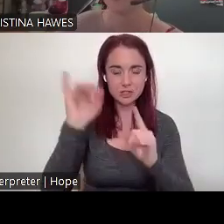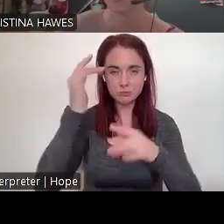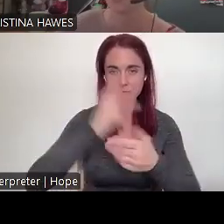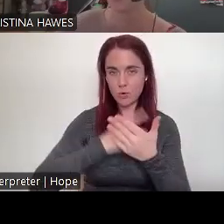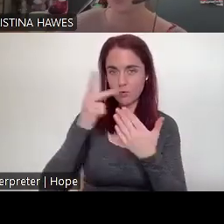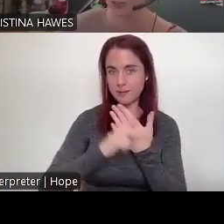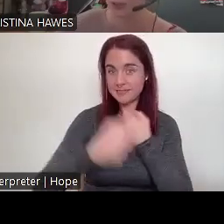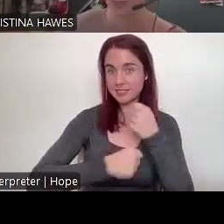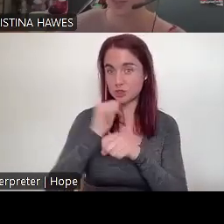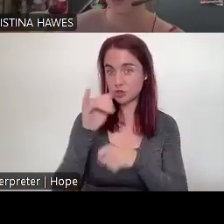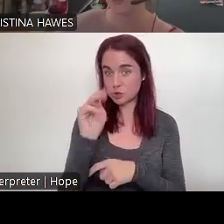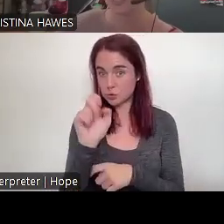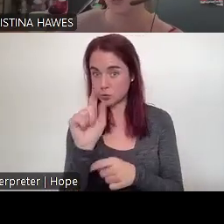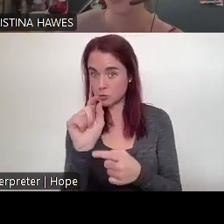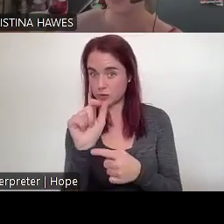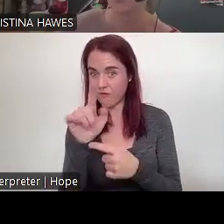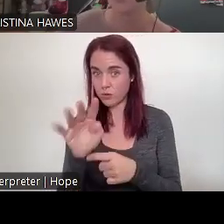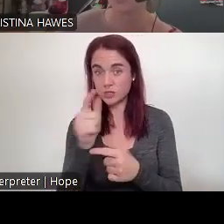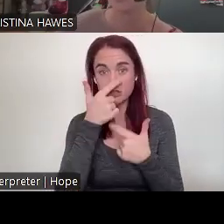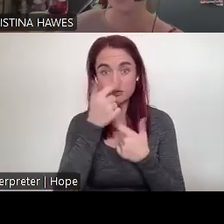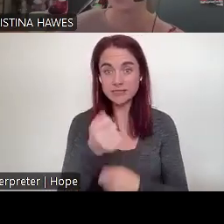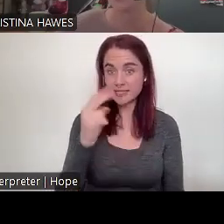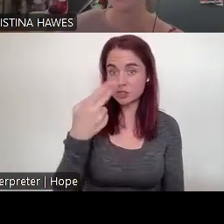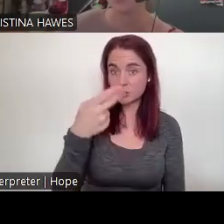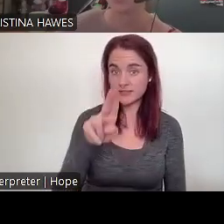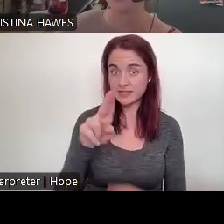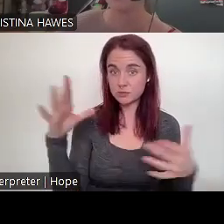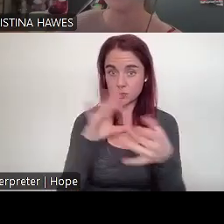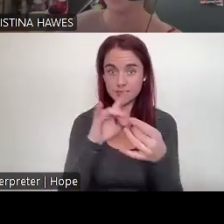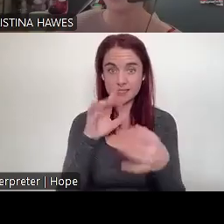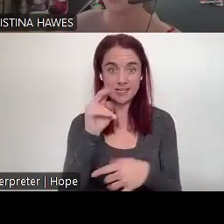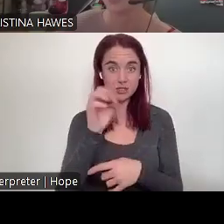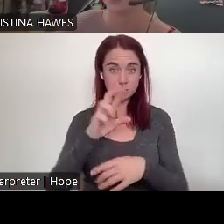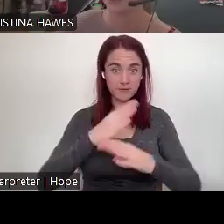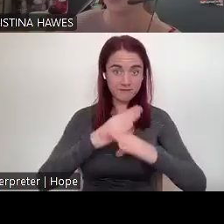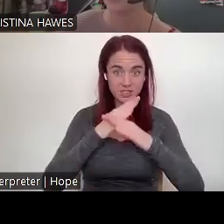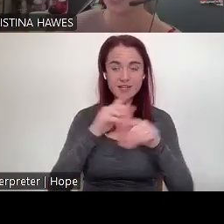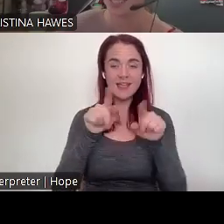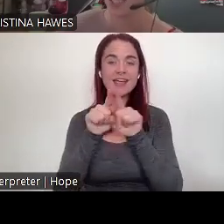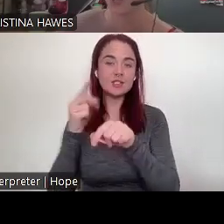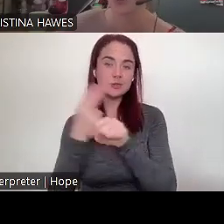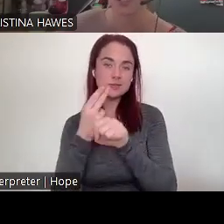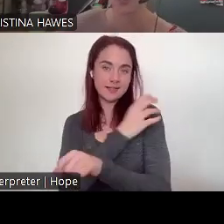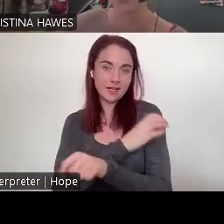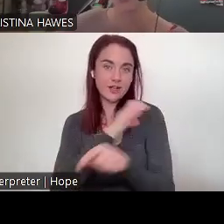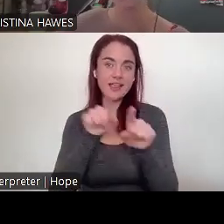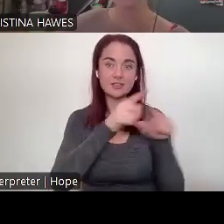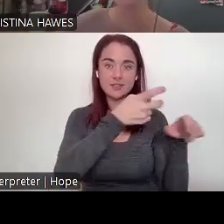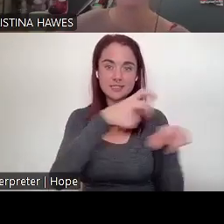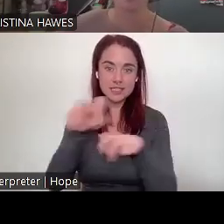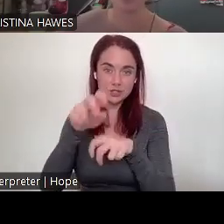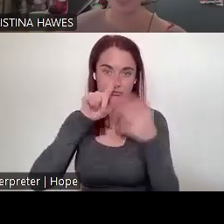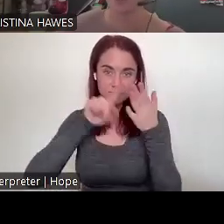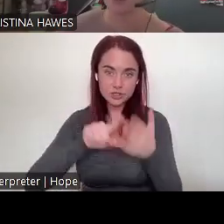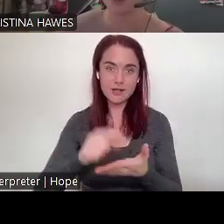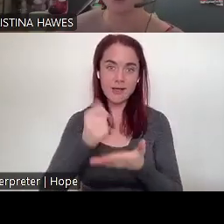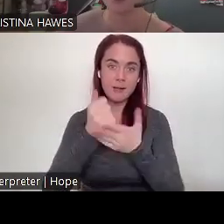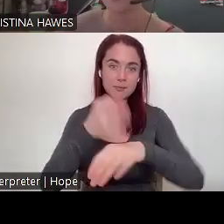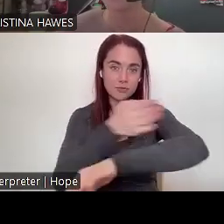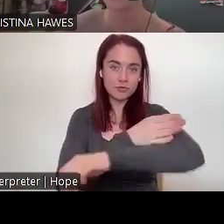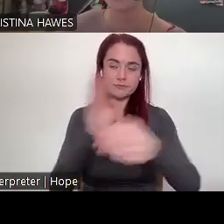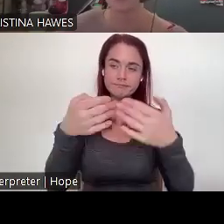2024. Her interests include HPV-associated cancer prevention and using clinical and translational research to improve the public's